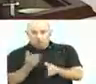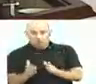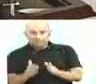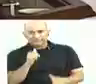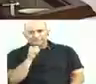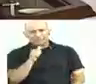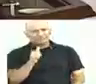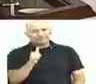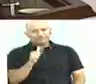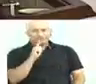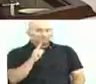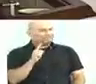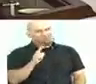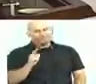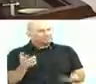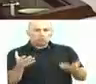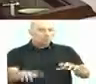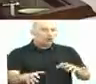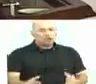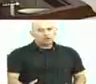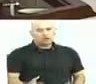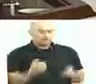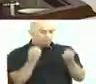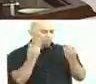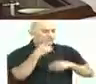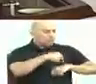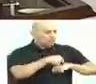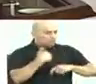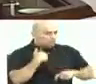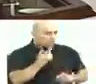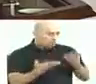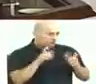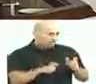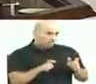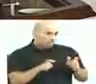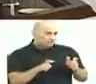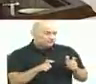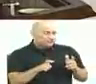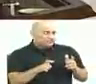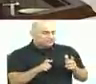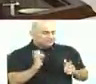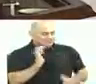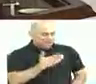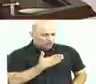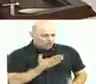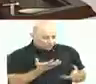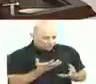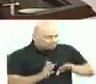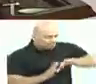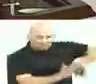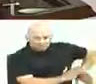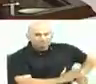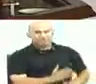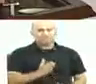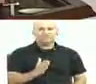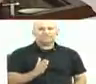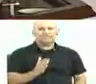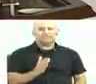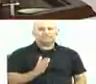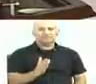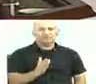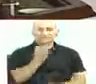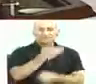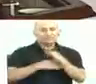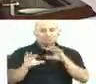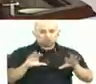not even desirable. And many times we may have to put aside our desires and take